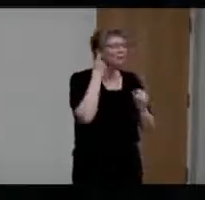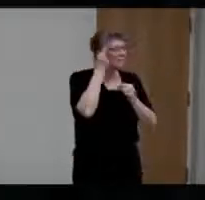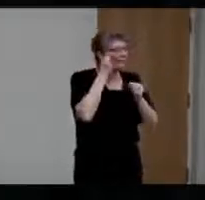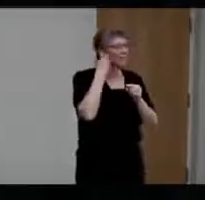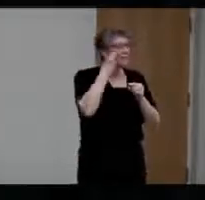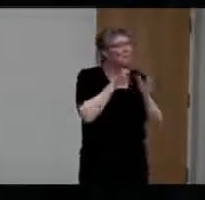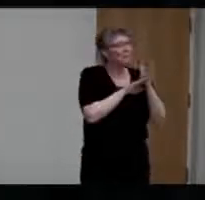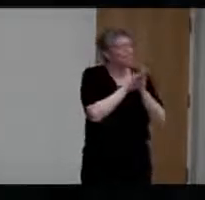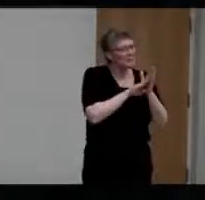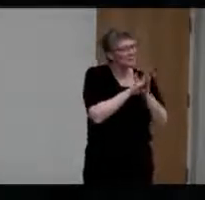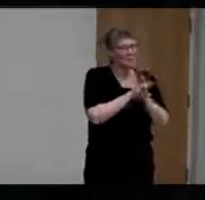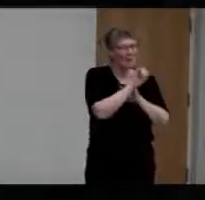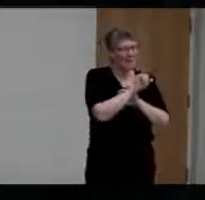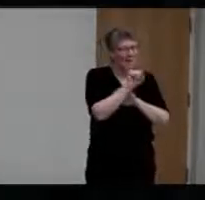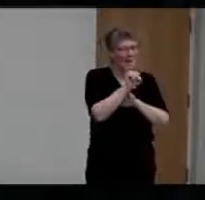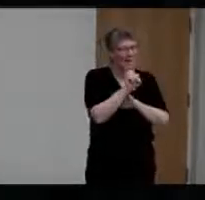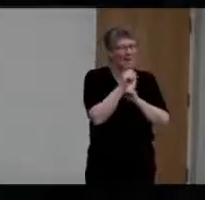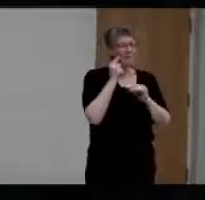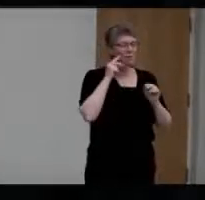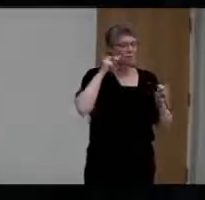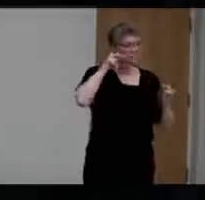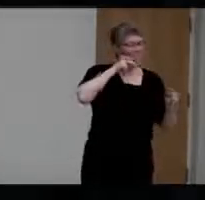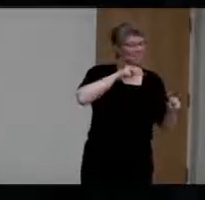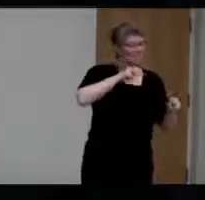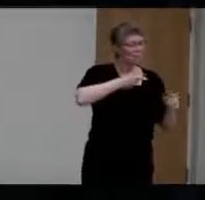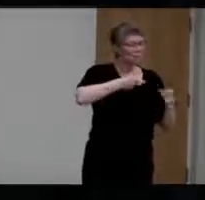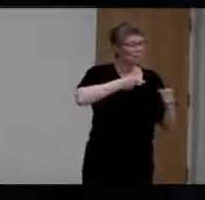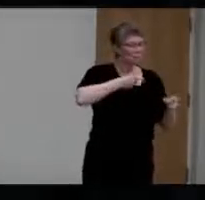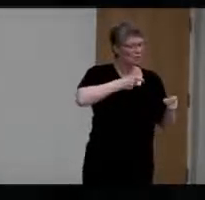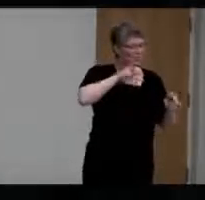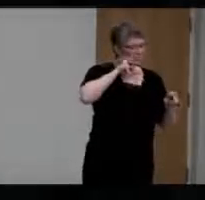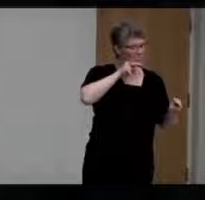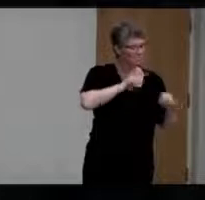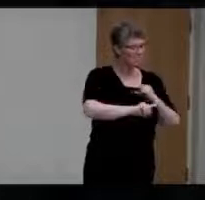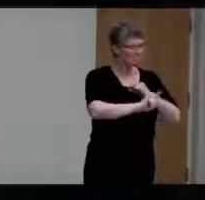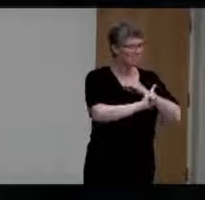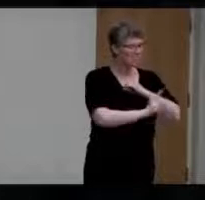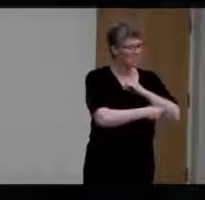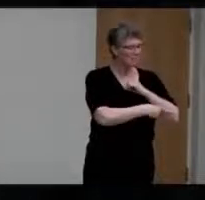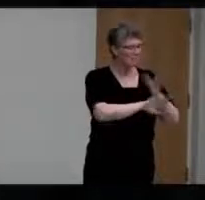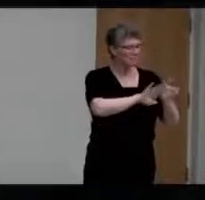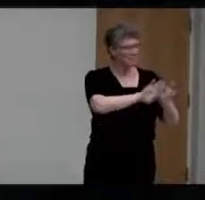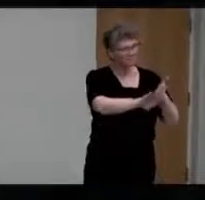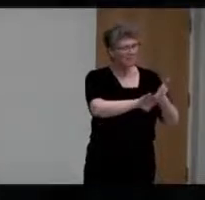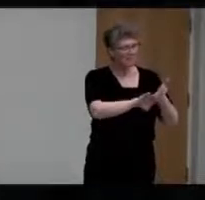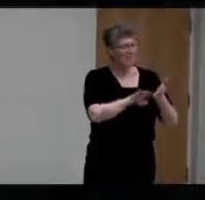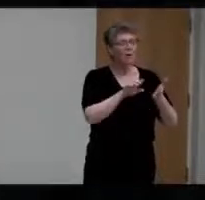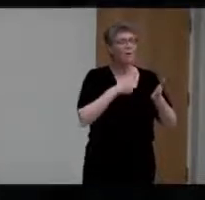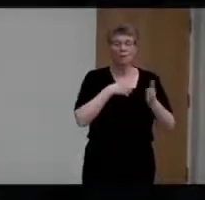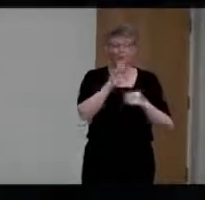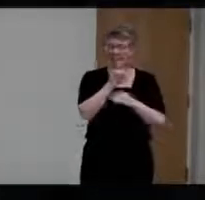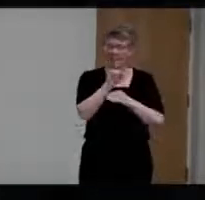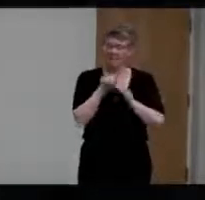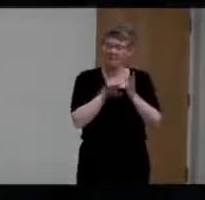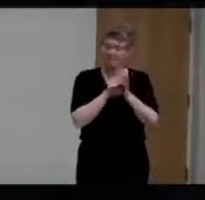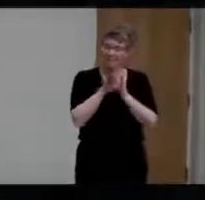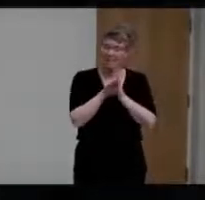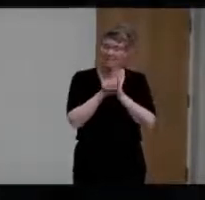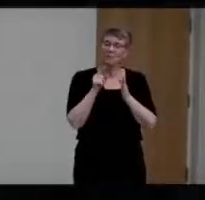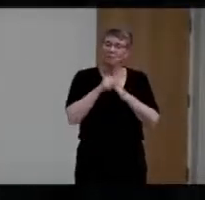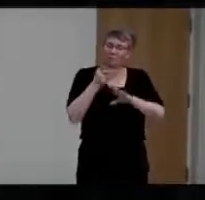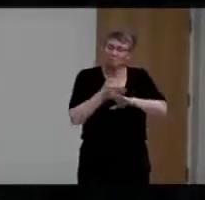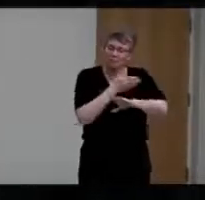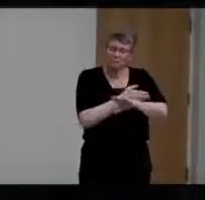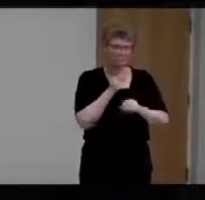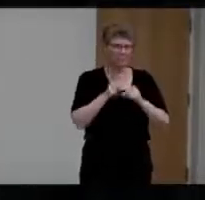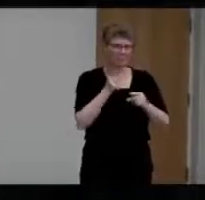surveillance, exclusion, punishment, or are we using them to improve people's lives, right? You can maybe automatically enroll